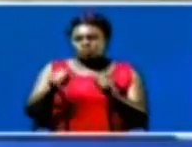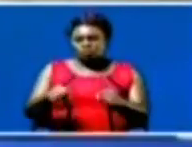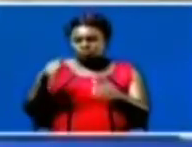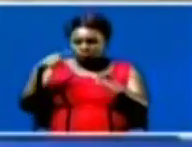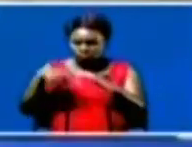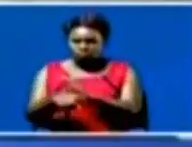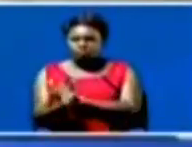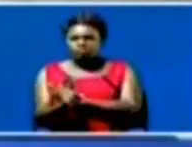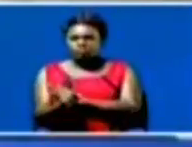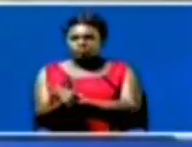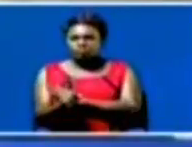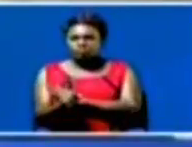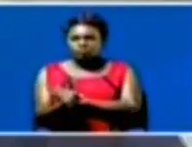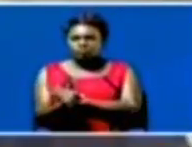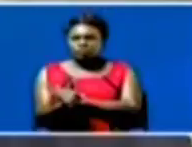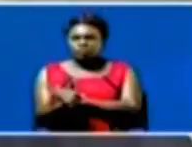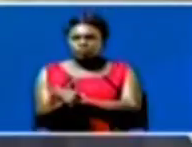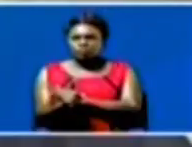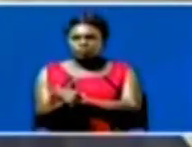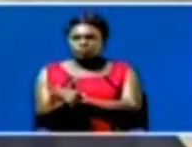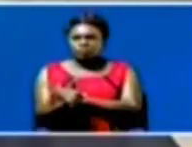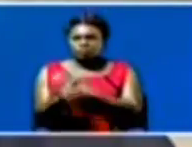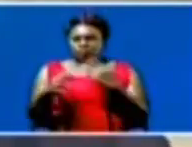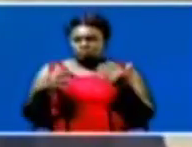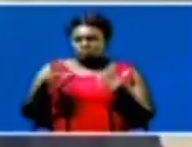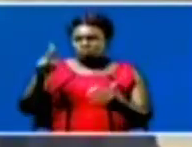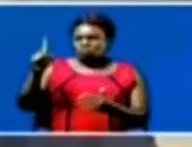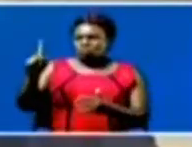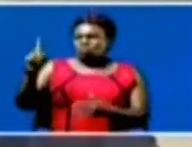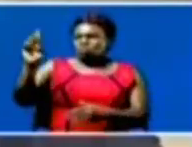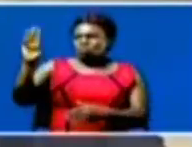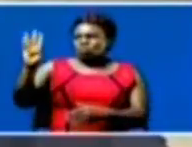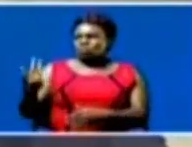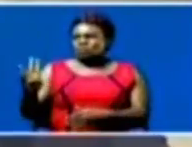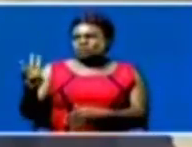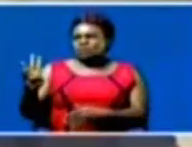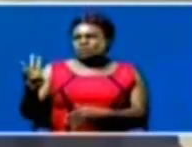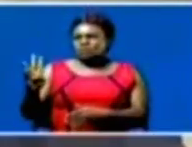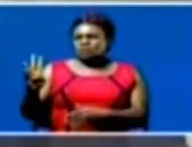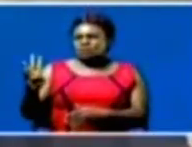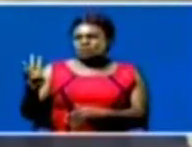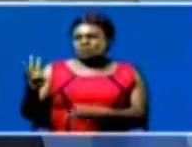into playoffs, which means quarters, for a start.